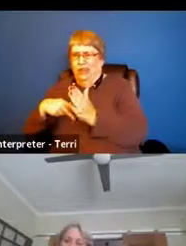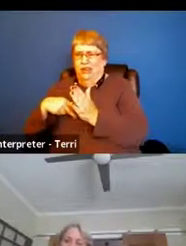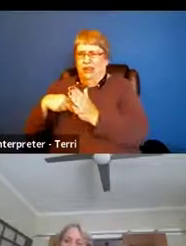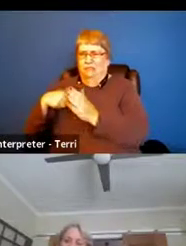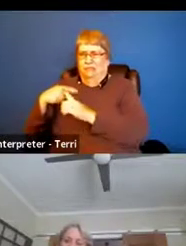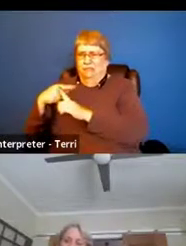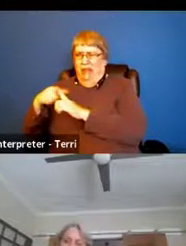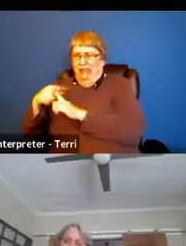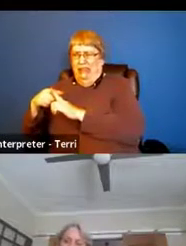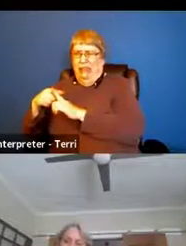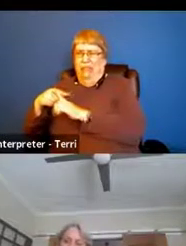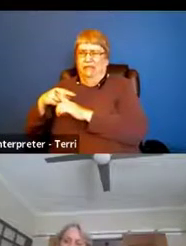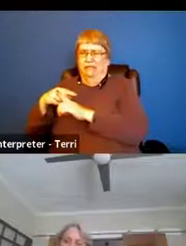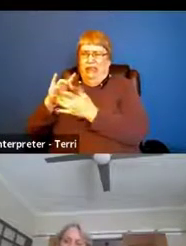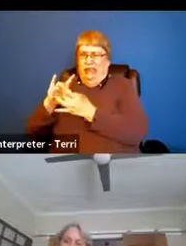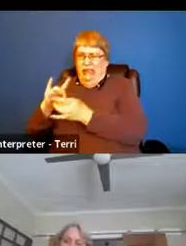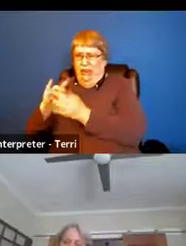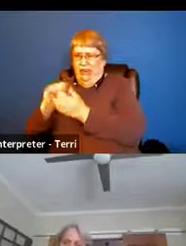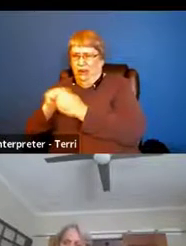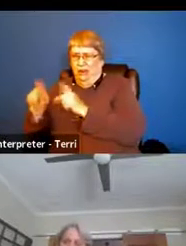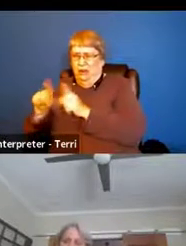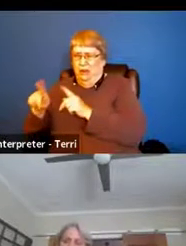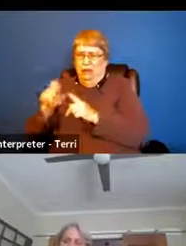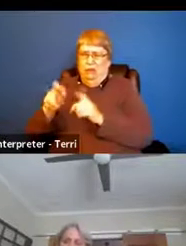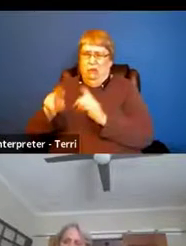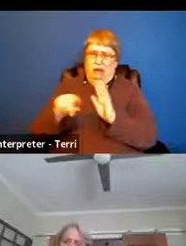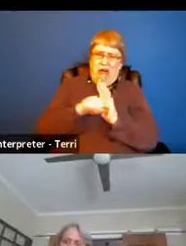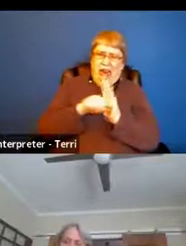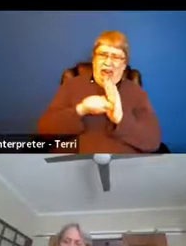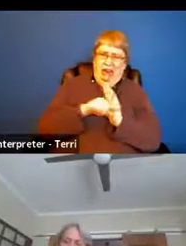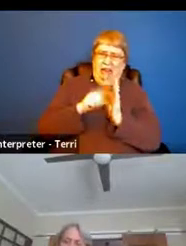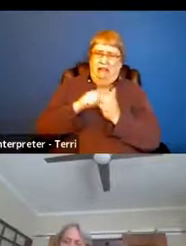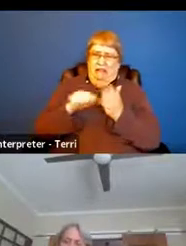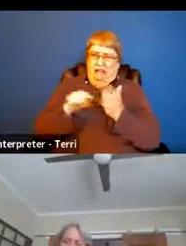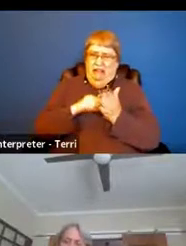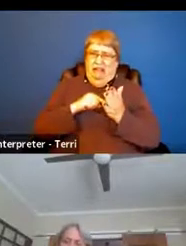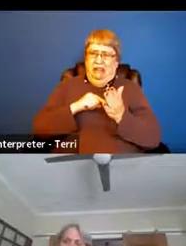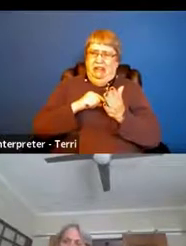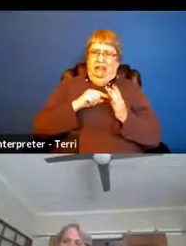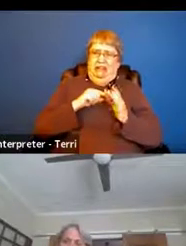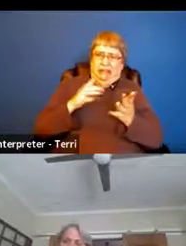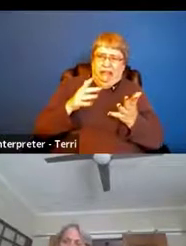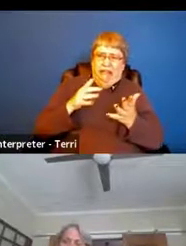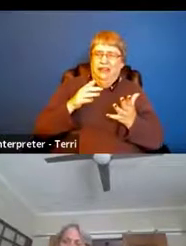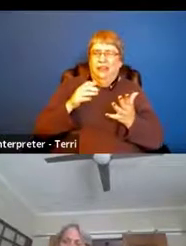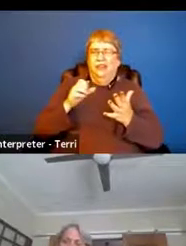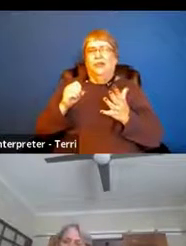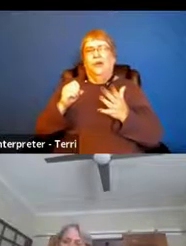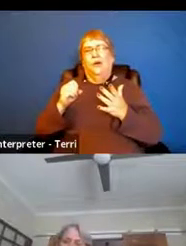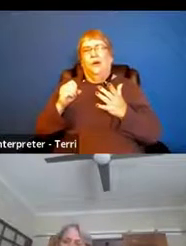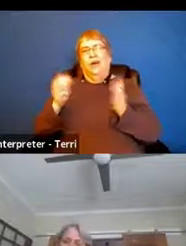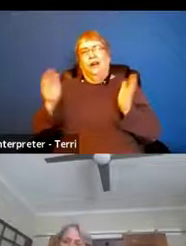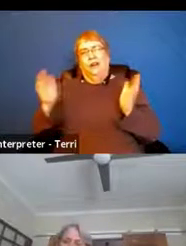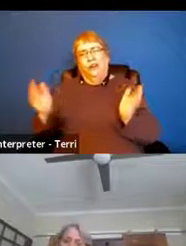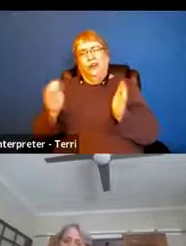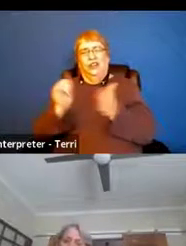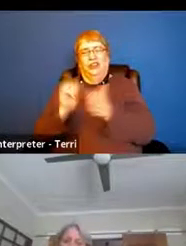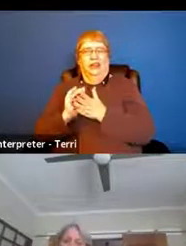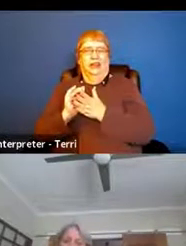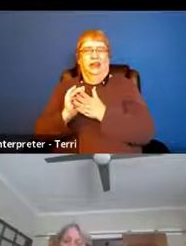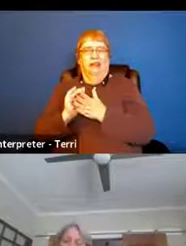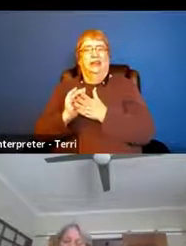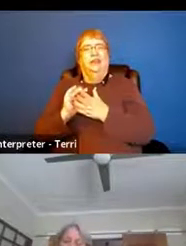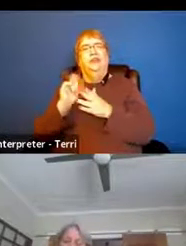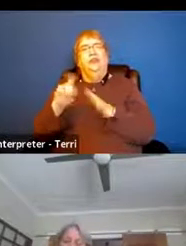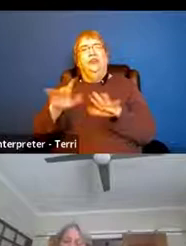be news or things that are a lot to process. And so, you know, encouraging that self-care and taking breaks. And I